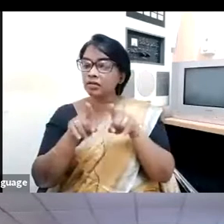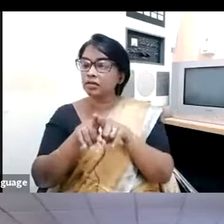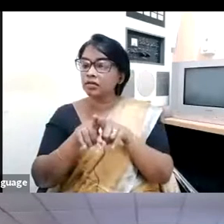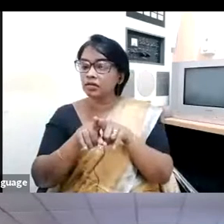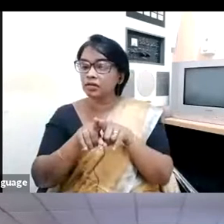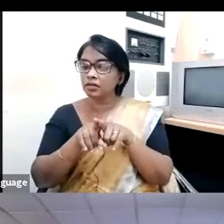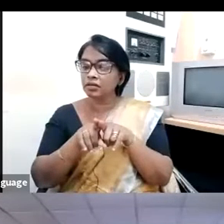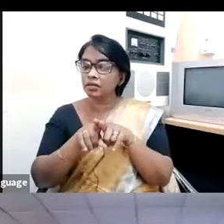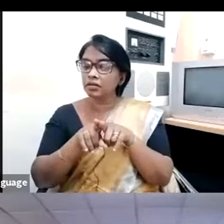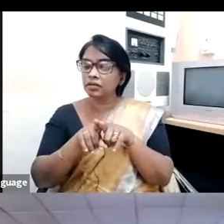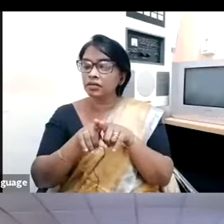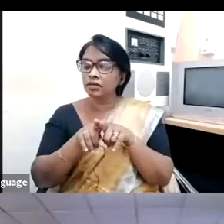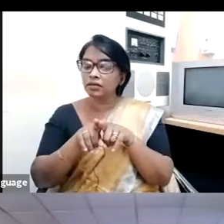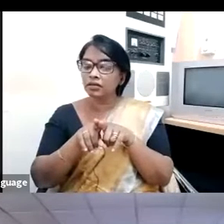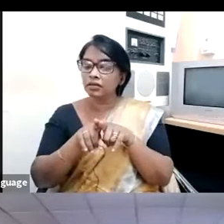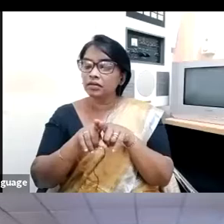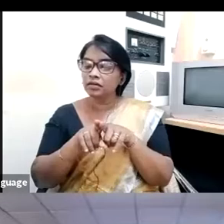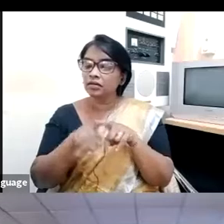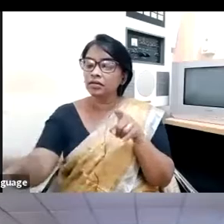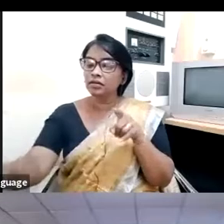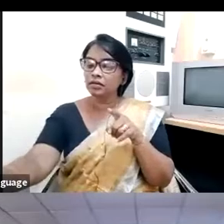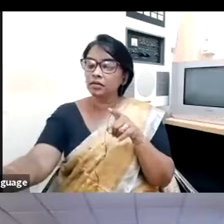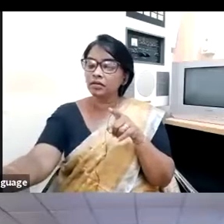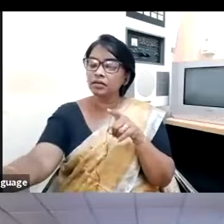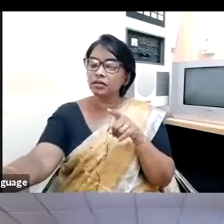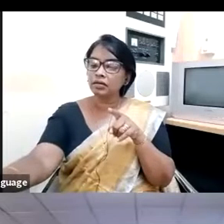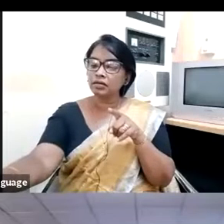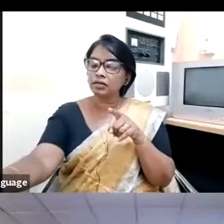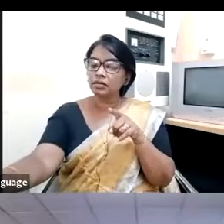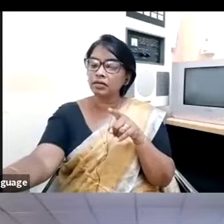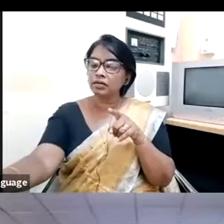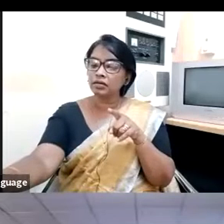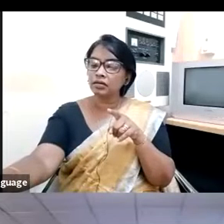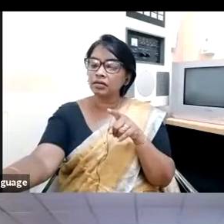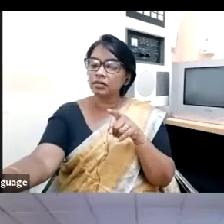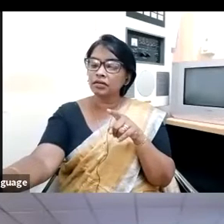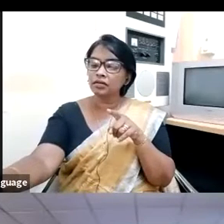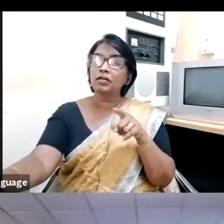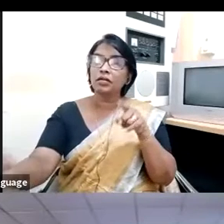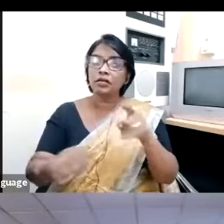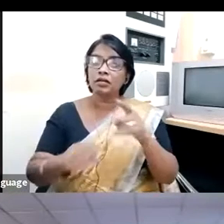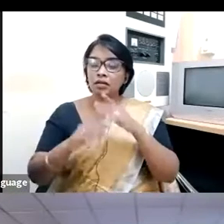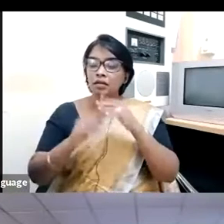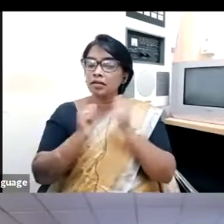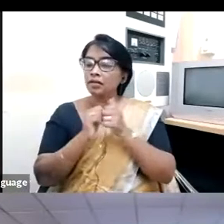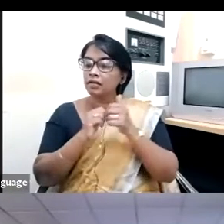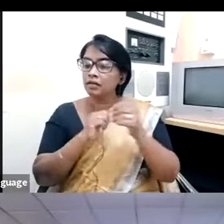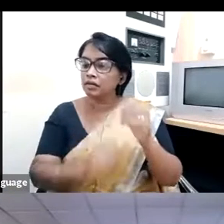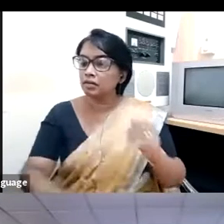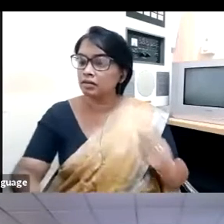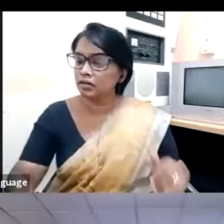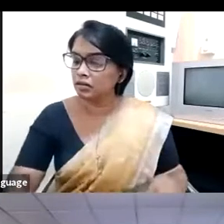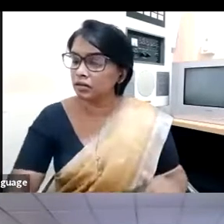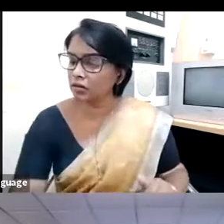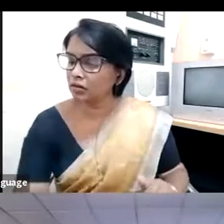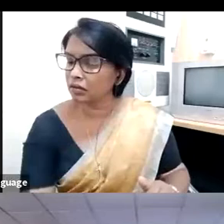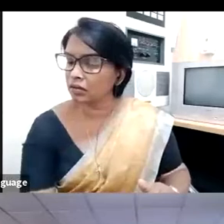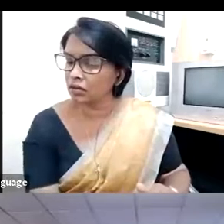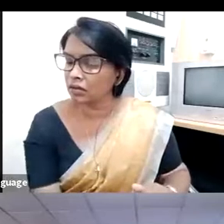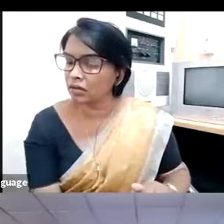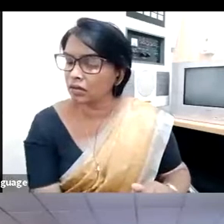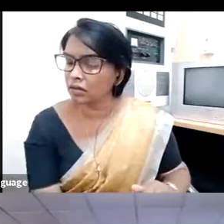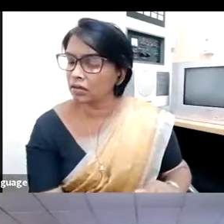those mornings in the park. So please understand, we are in the emergency room. We are in